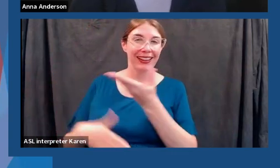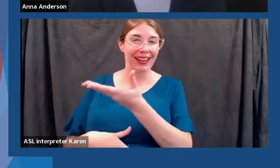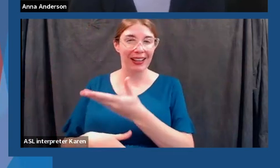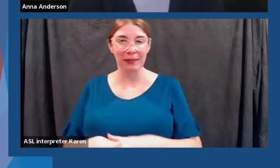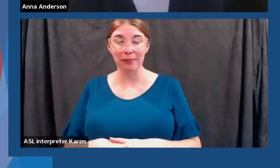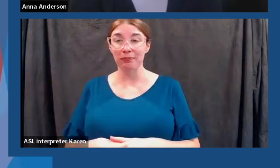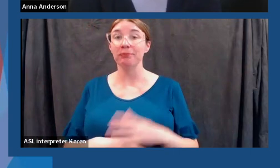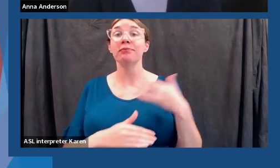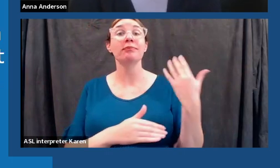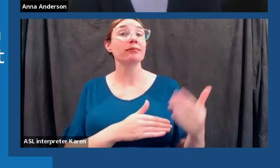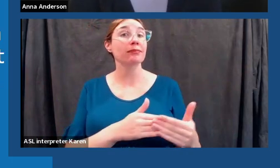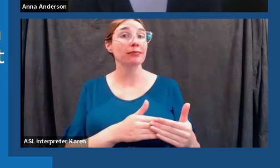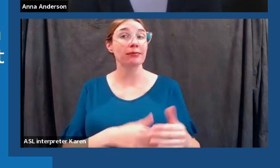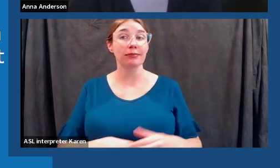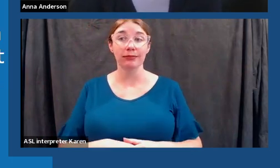Next.